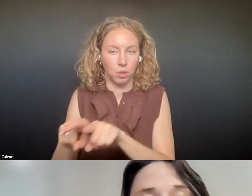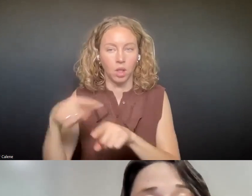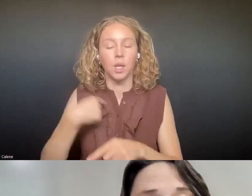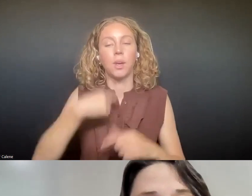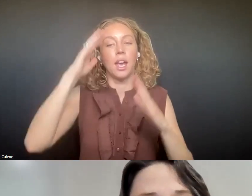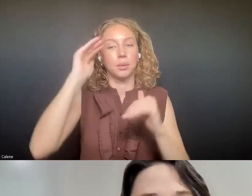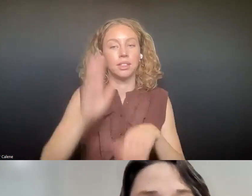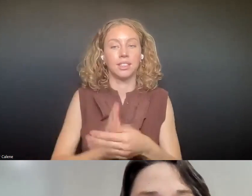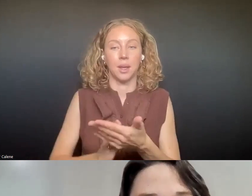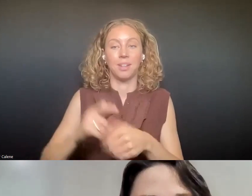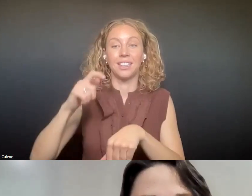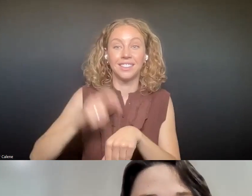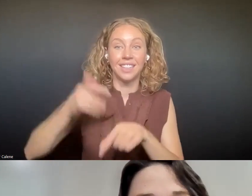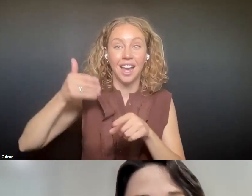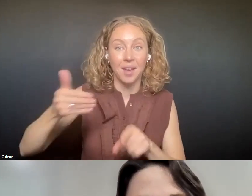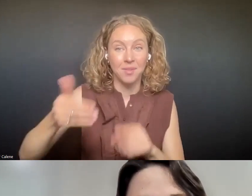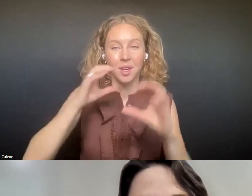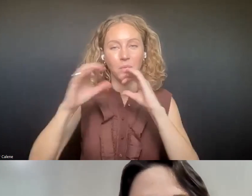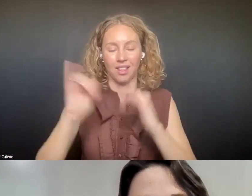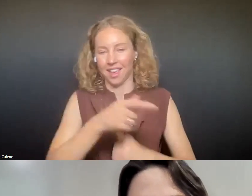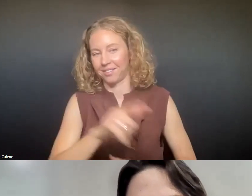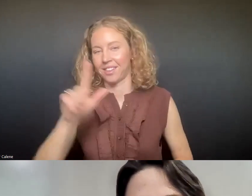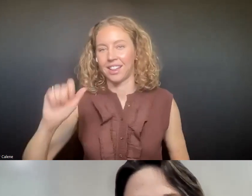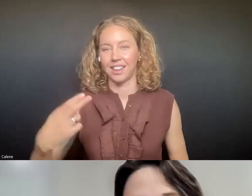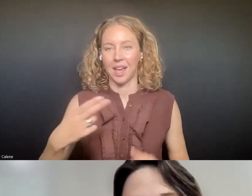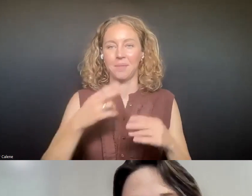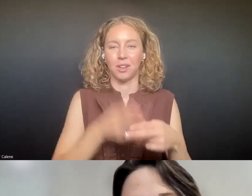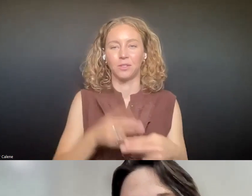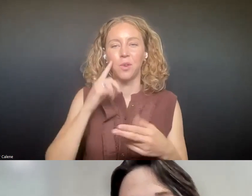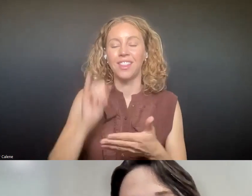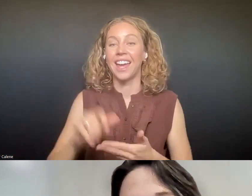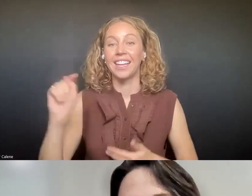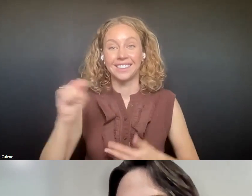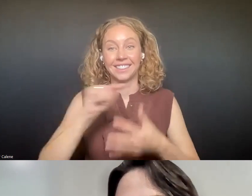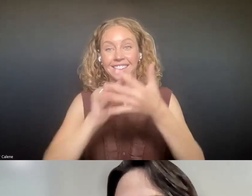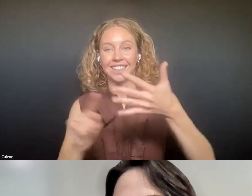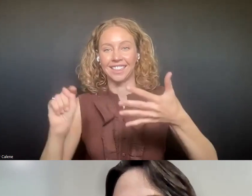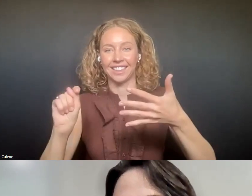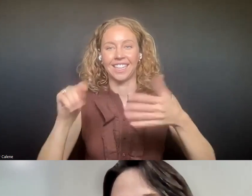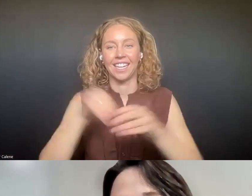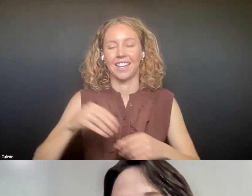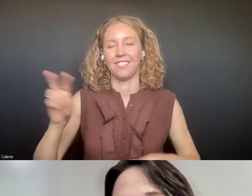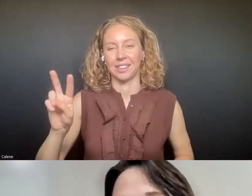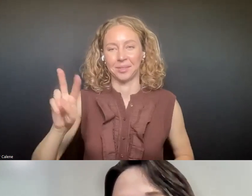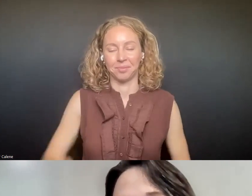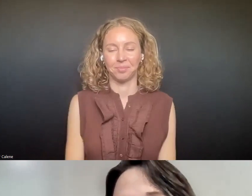some timely communication, just like Leah said, for the T in victim from law enforcement.